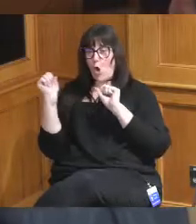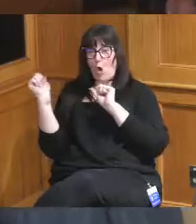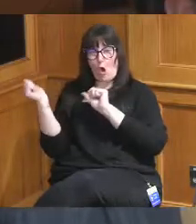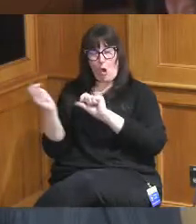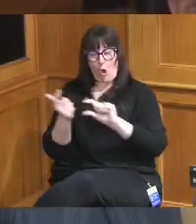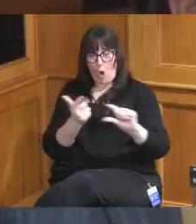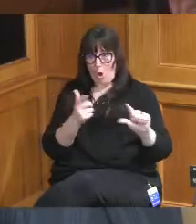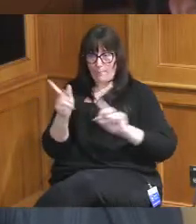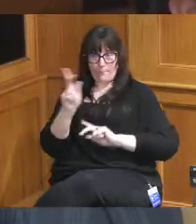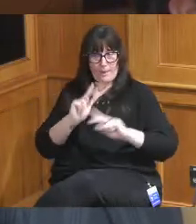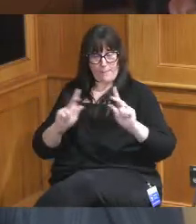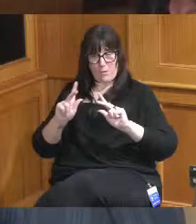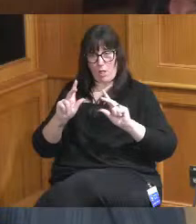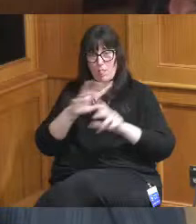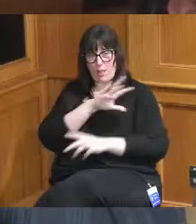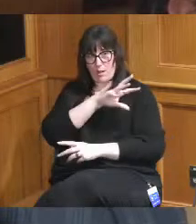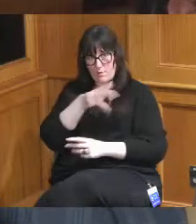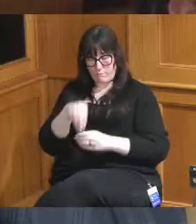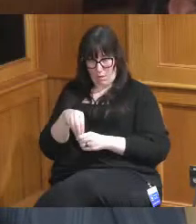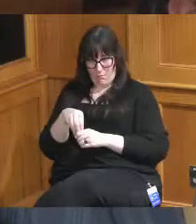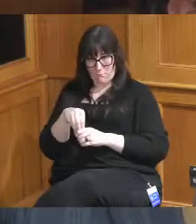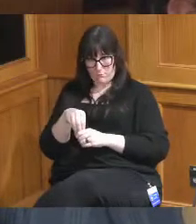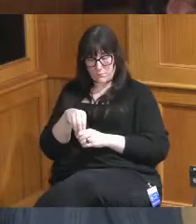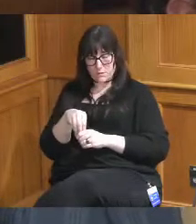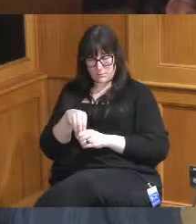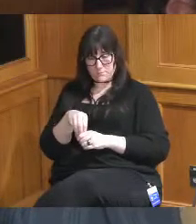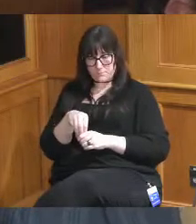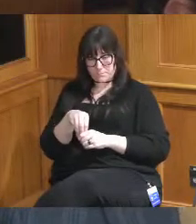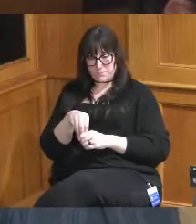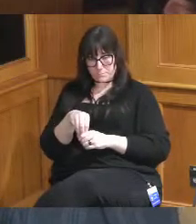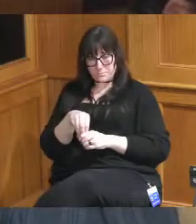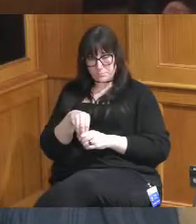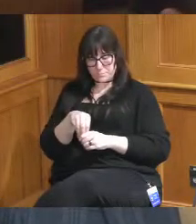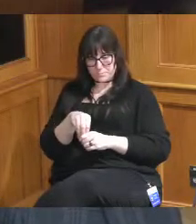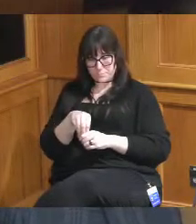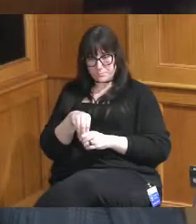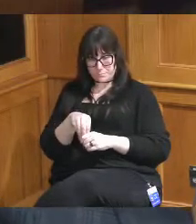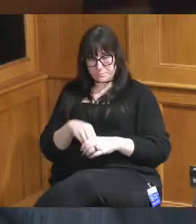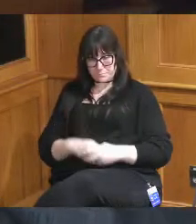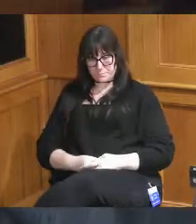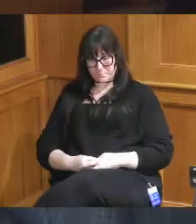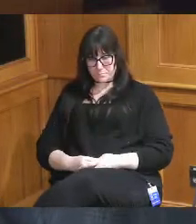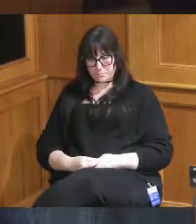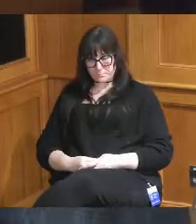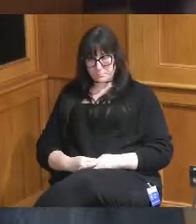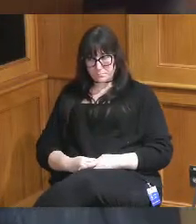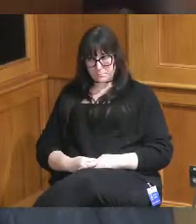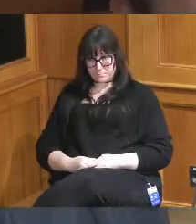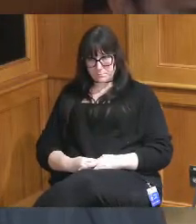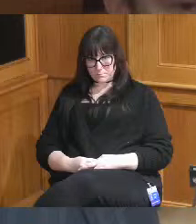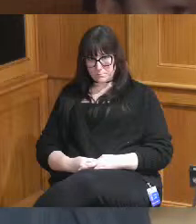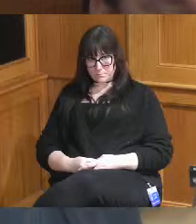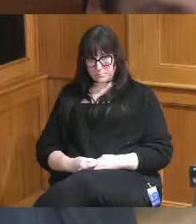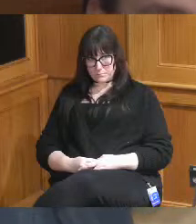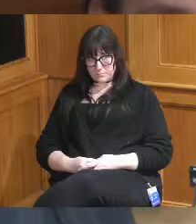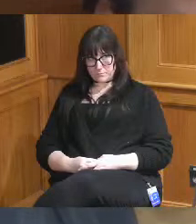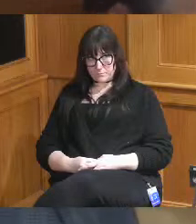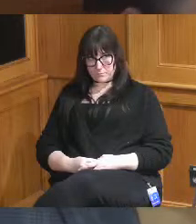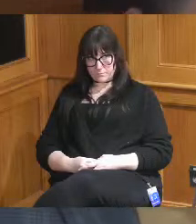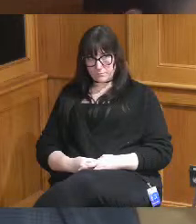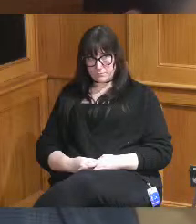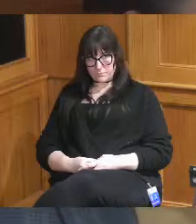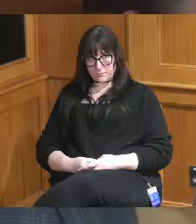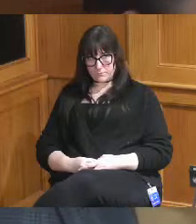agency director, the sheriff's office, Evendale Police Department, Laughlin Police Department, and the